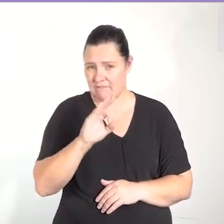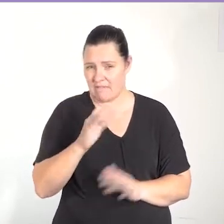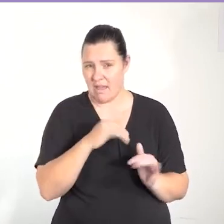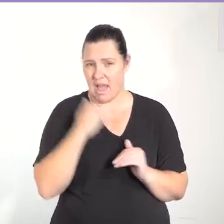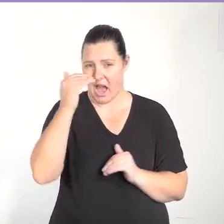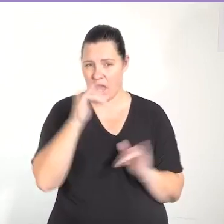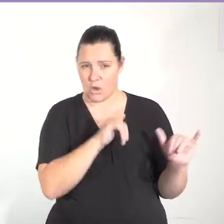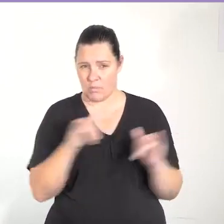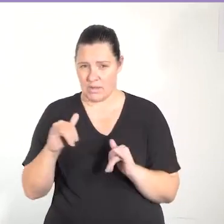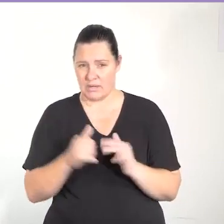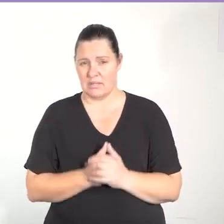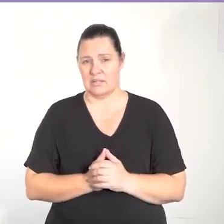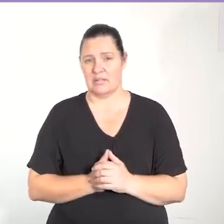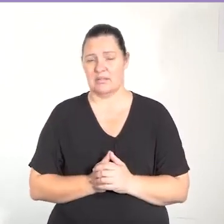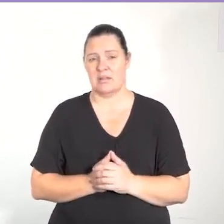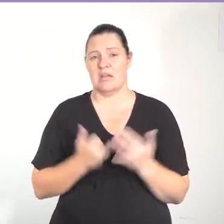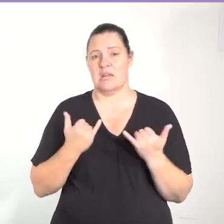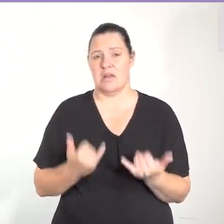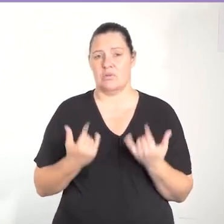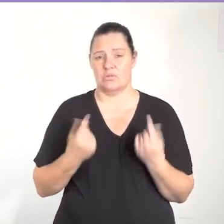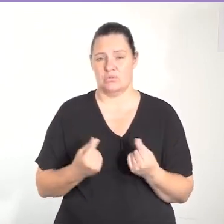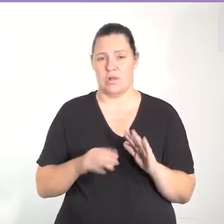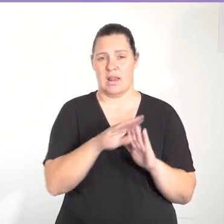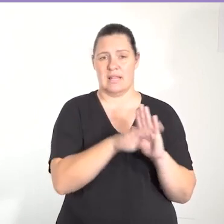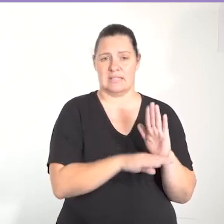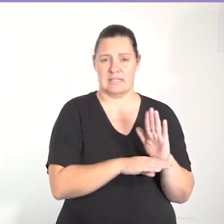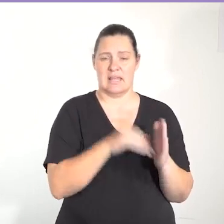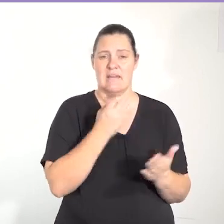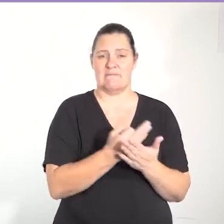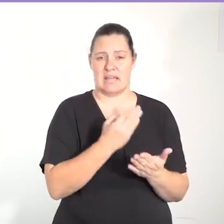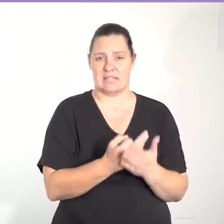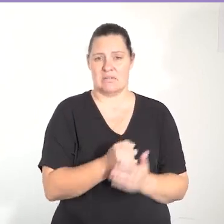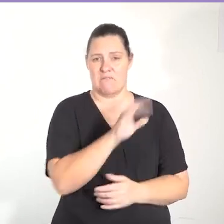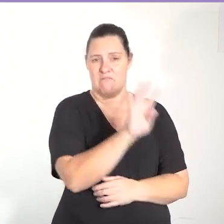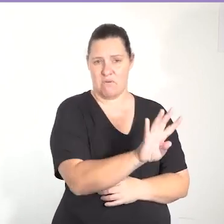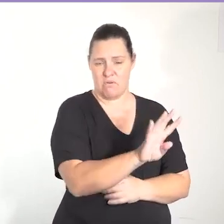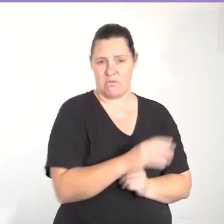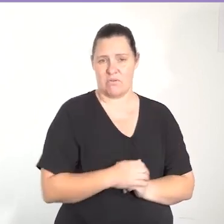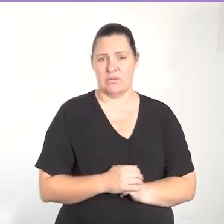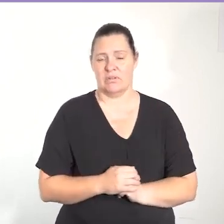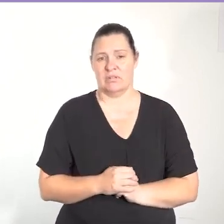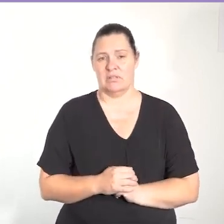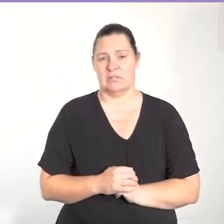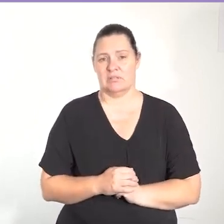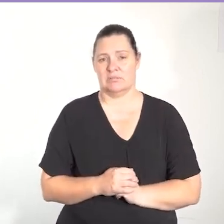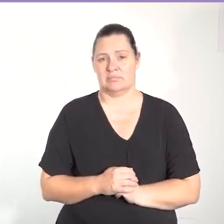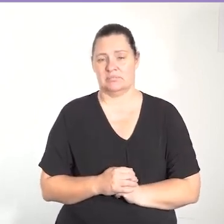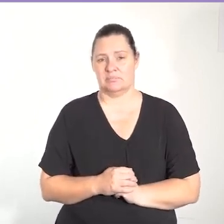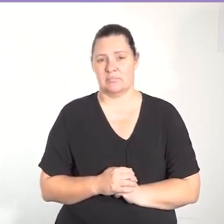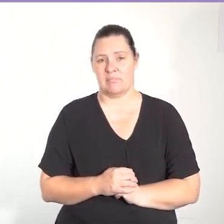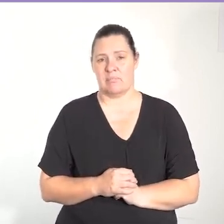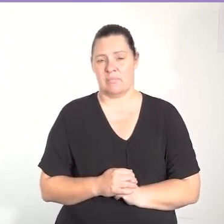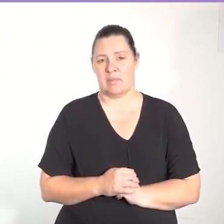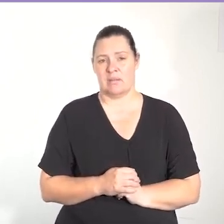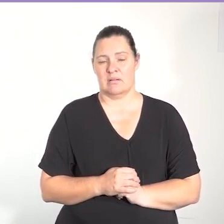is the highest common factor. Right, so we are going to list the factors of 4. That